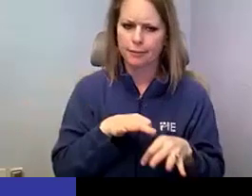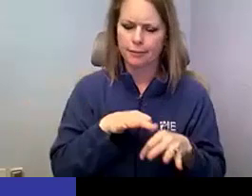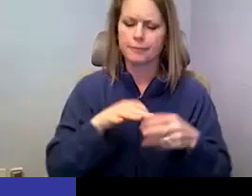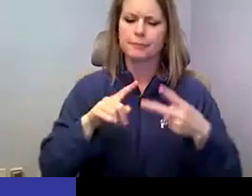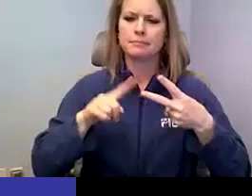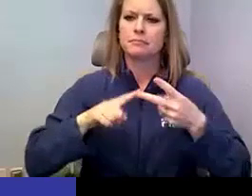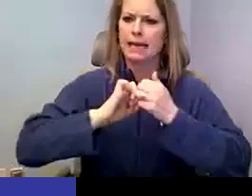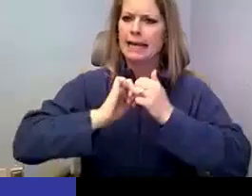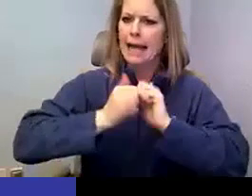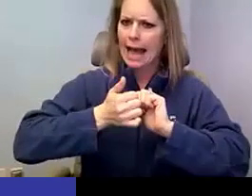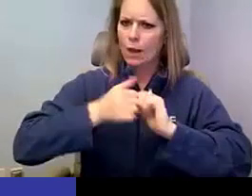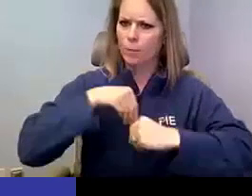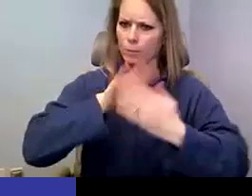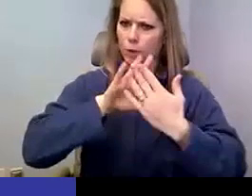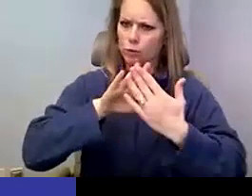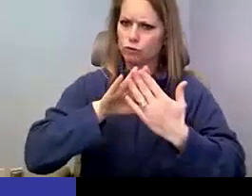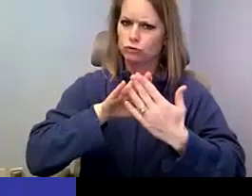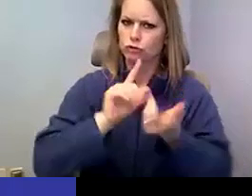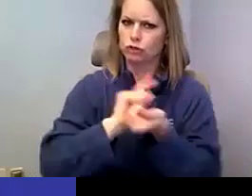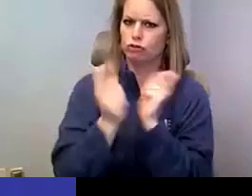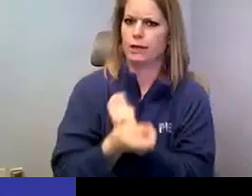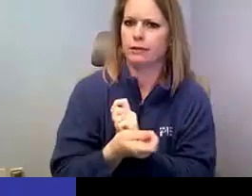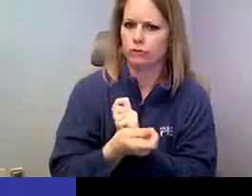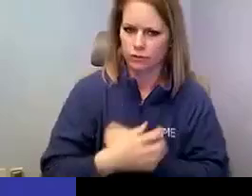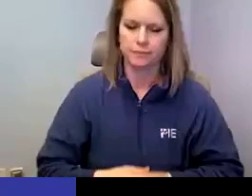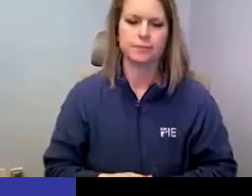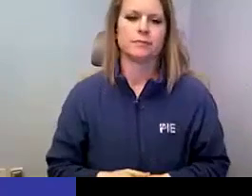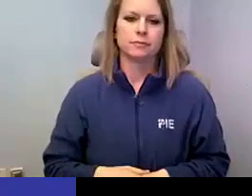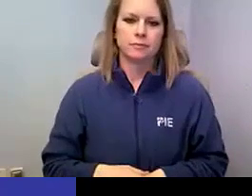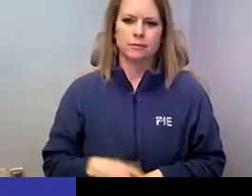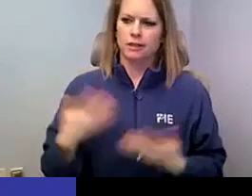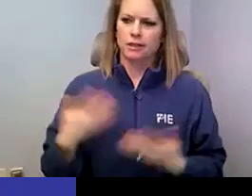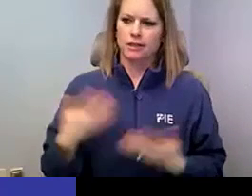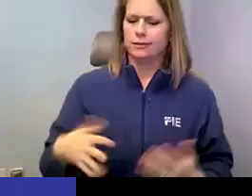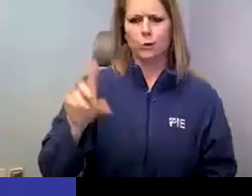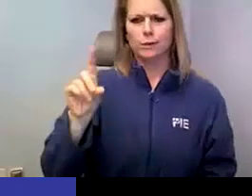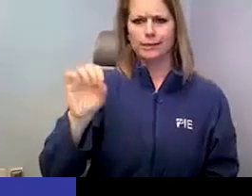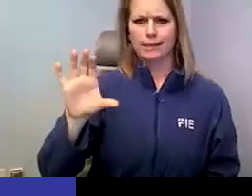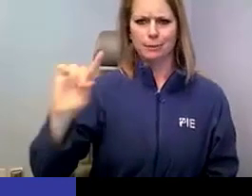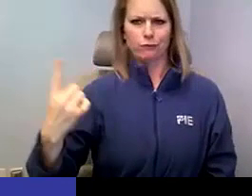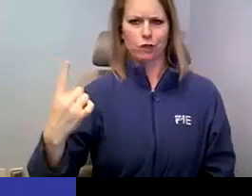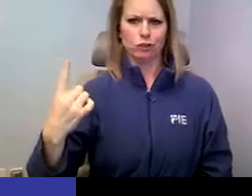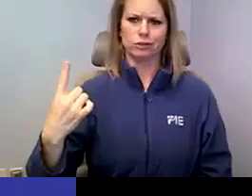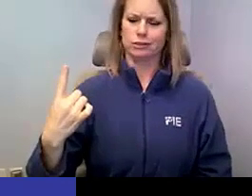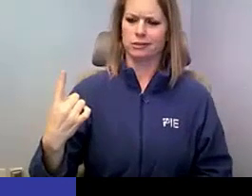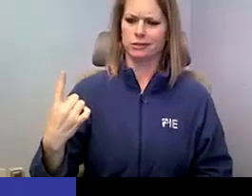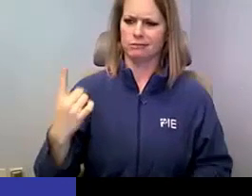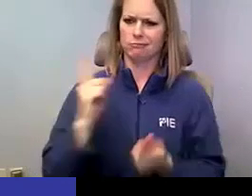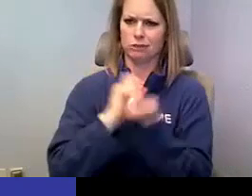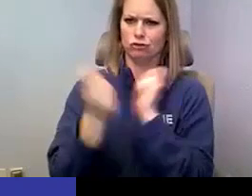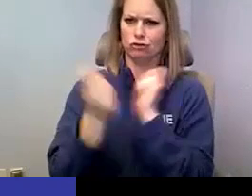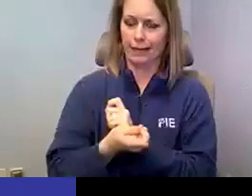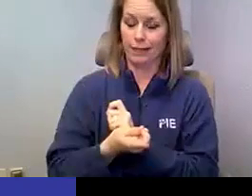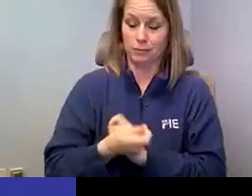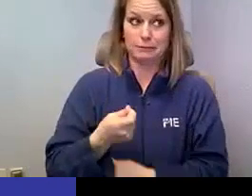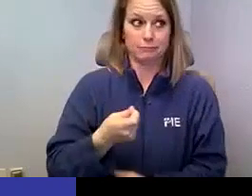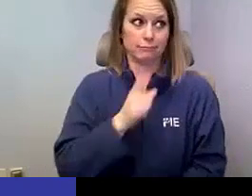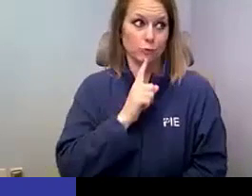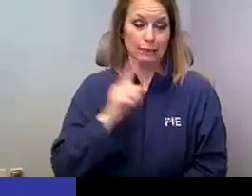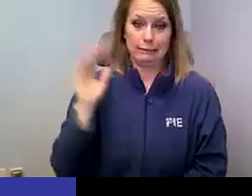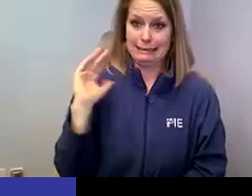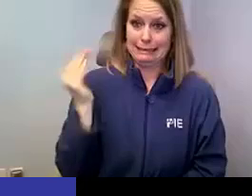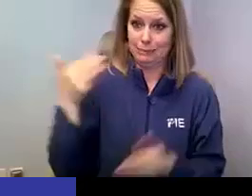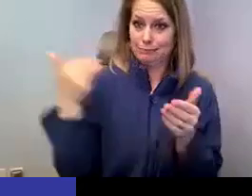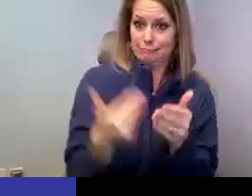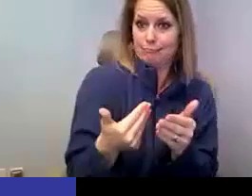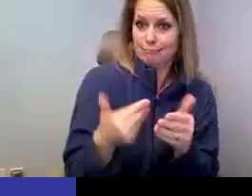changed. So we've gotten some questions about why the December 1st effective date. Seems like it's coming really fast.